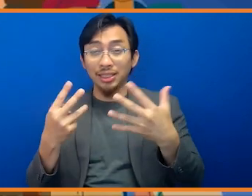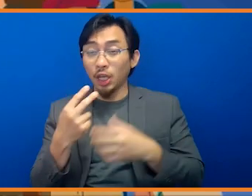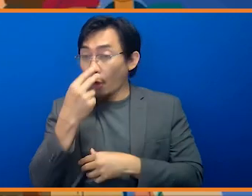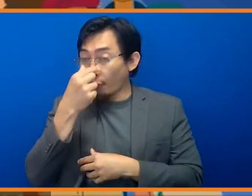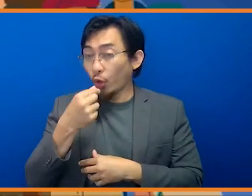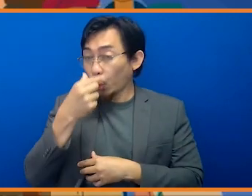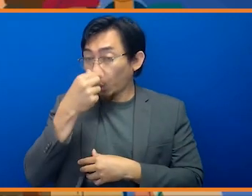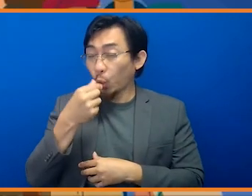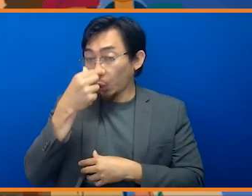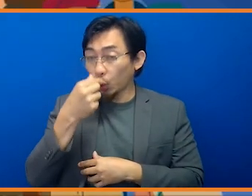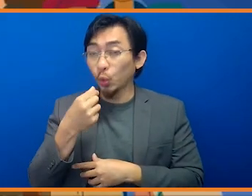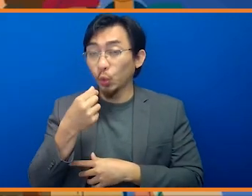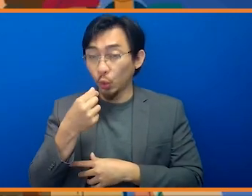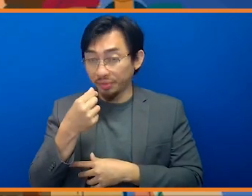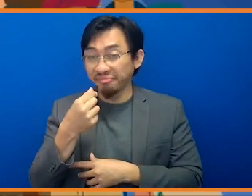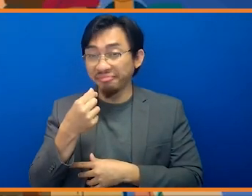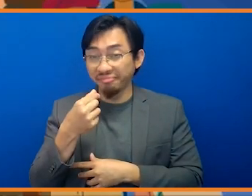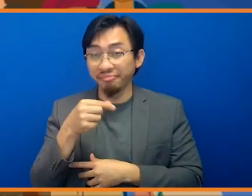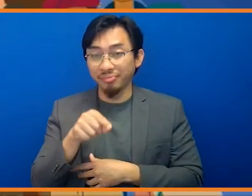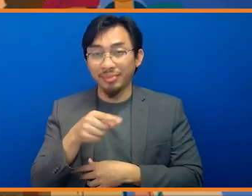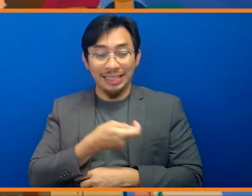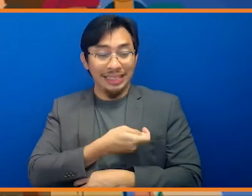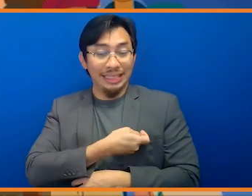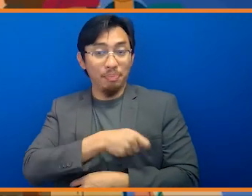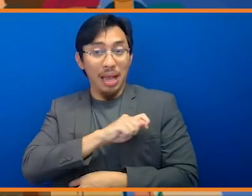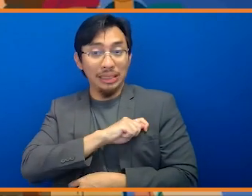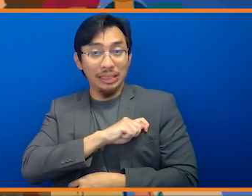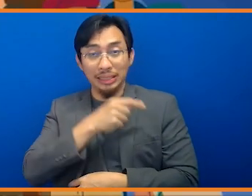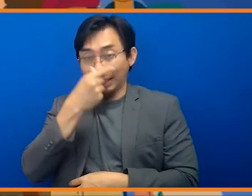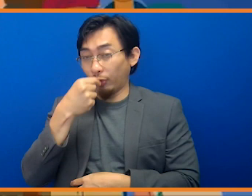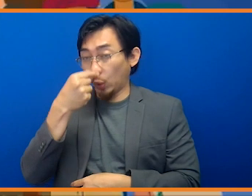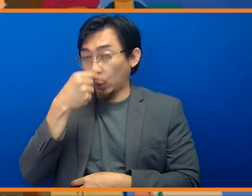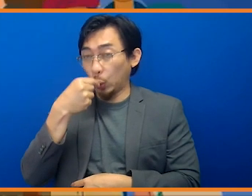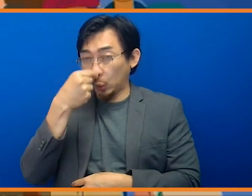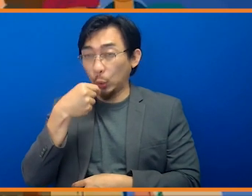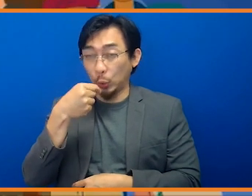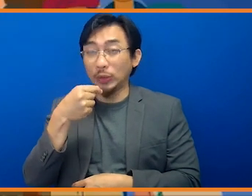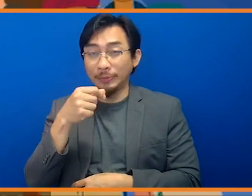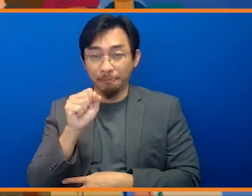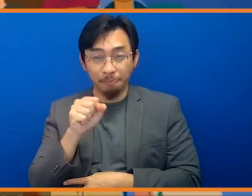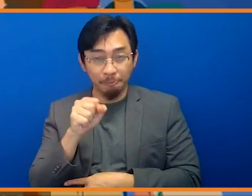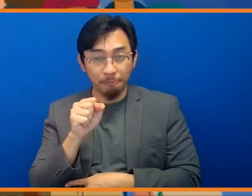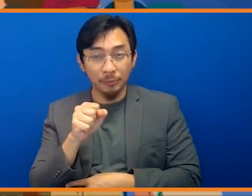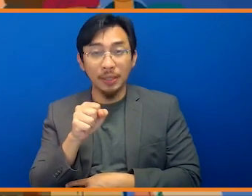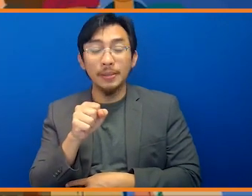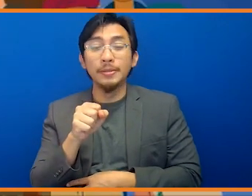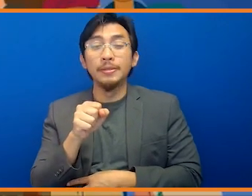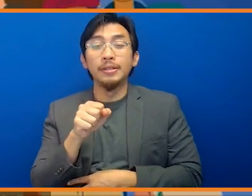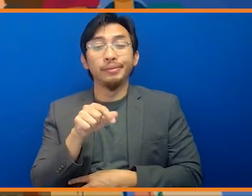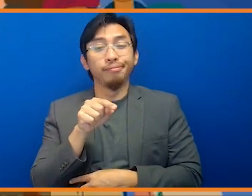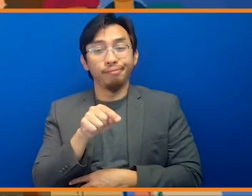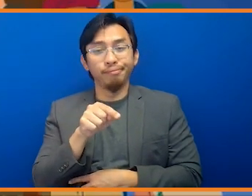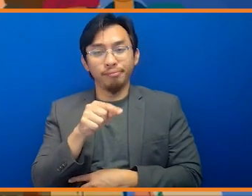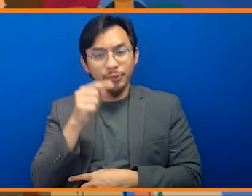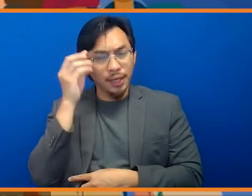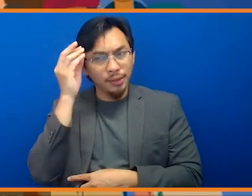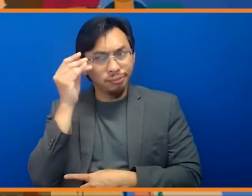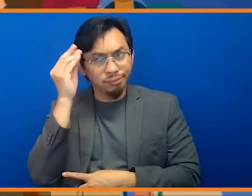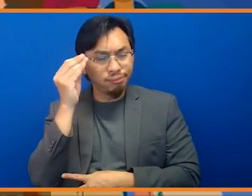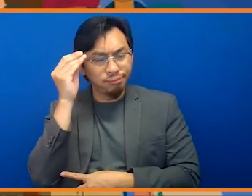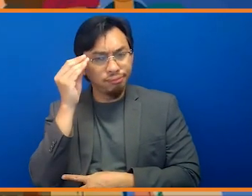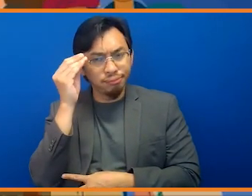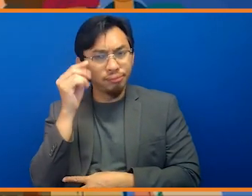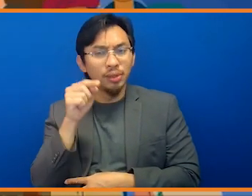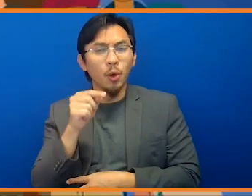flu, also called the Spanish flu. Okay. To consider